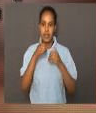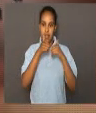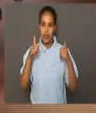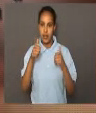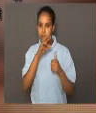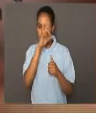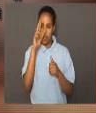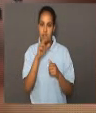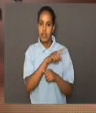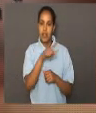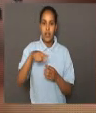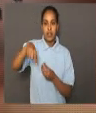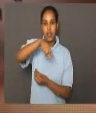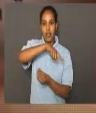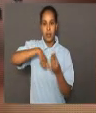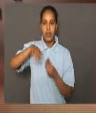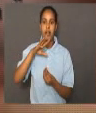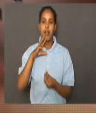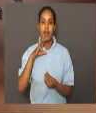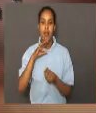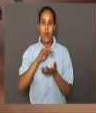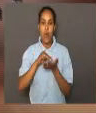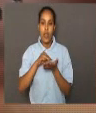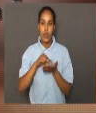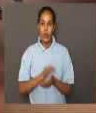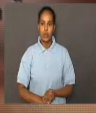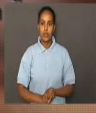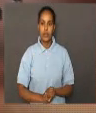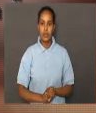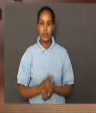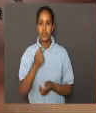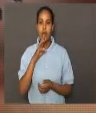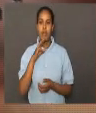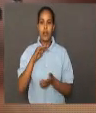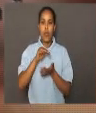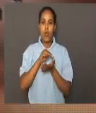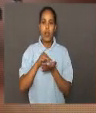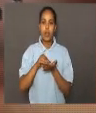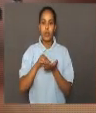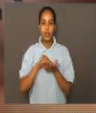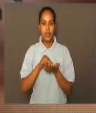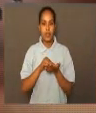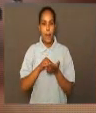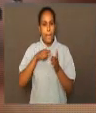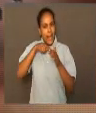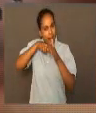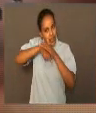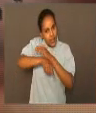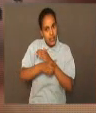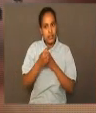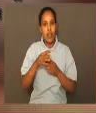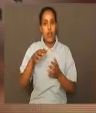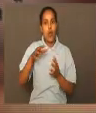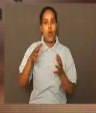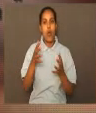separate because they are surrounded by water molecules. The water molecules